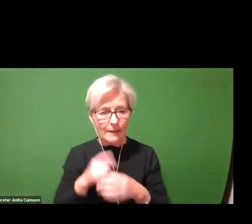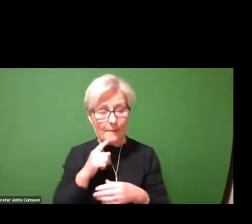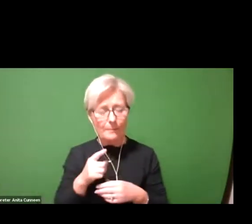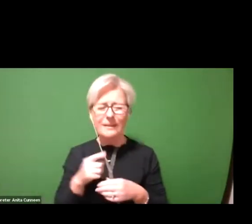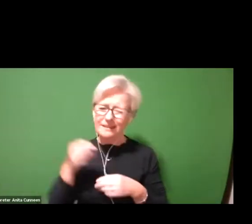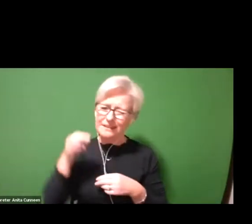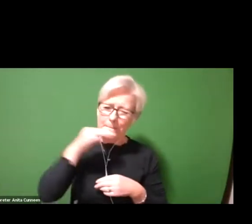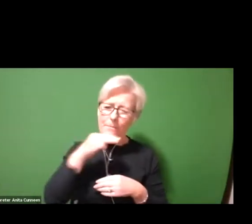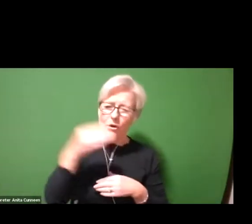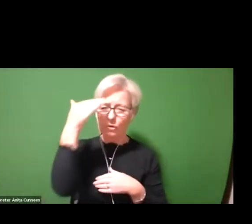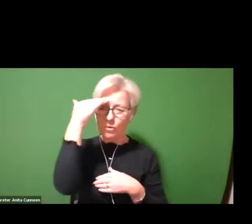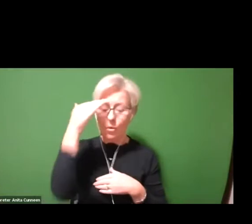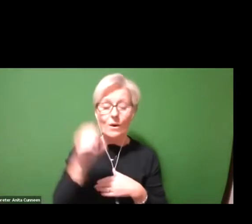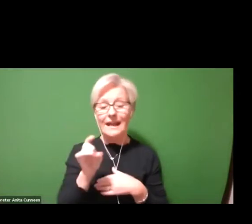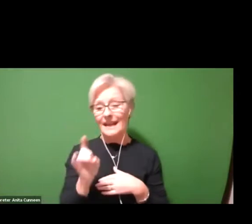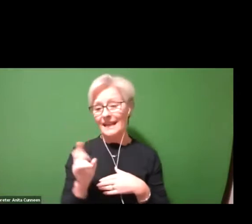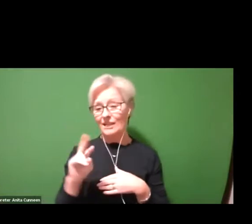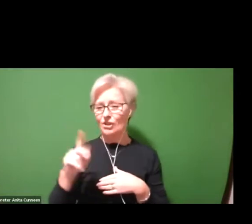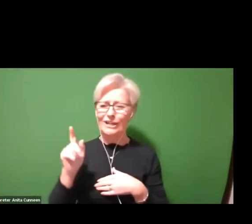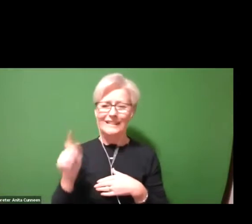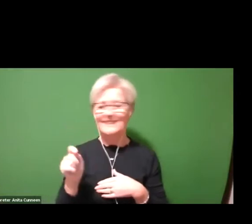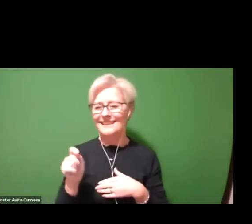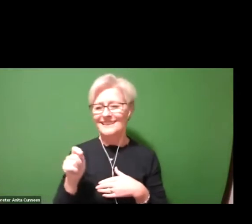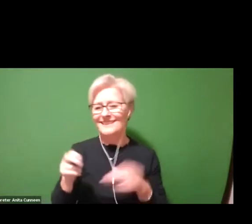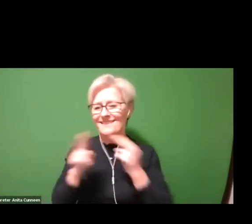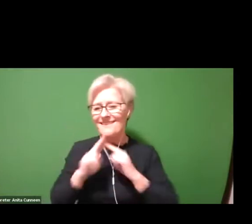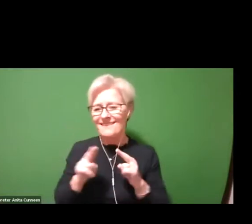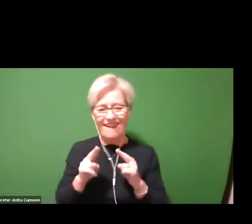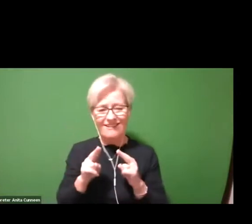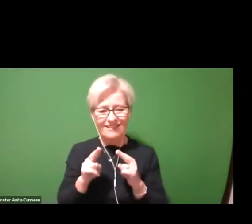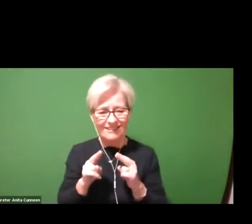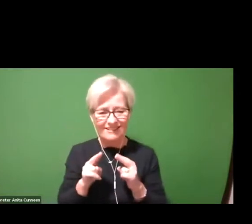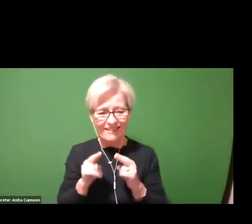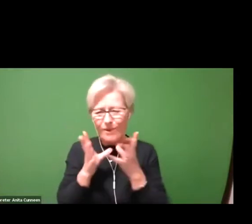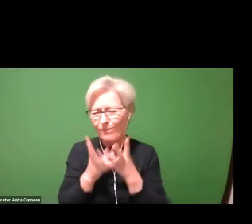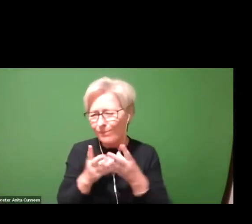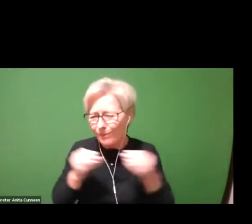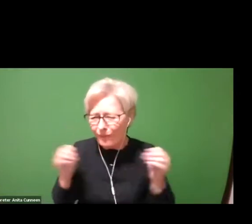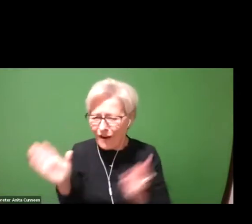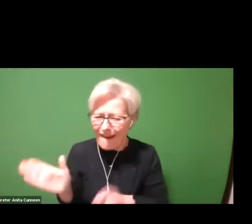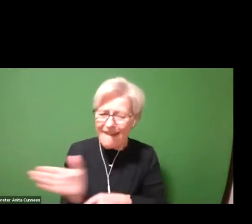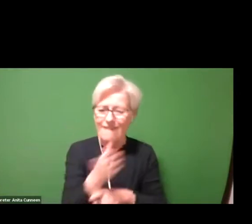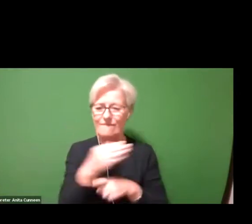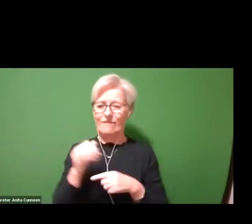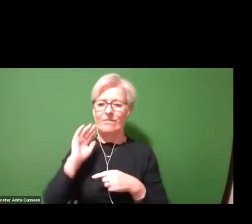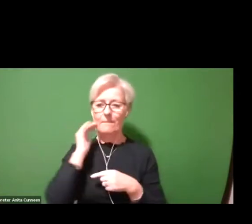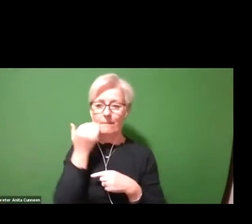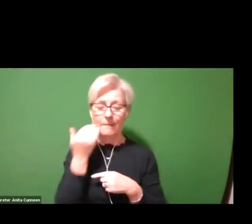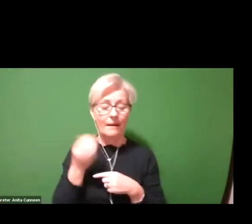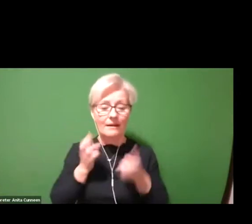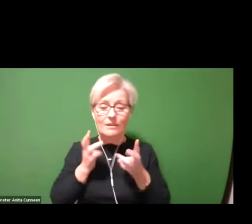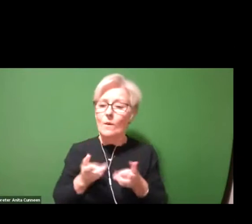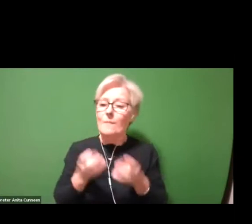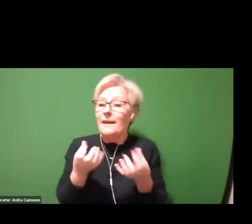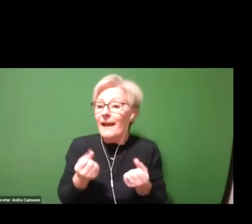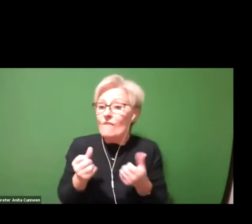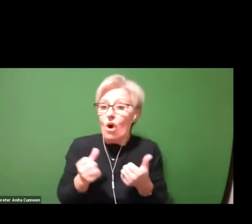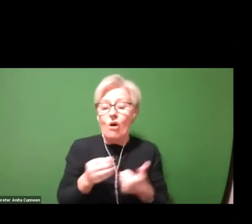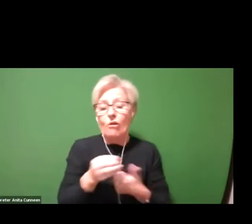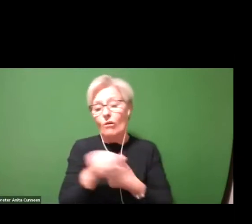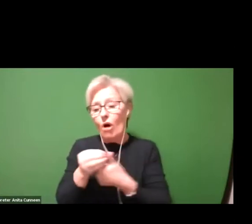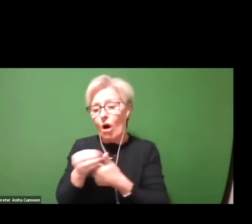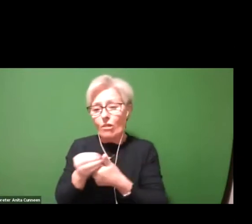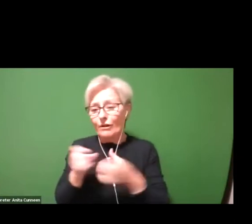to note that HRT is not a panacea, and women may have other causes for their health issues. So we can't blame everything on the